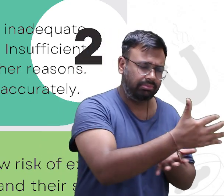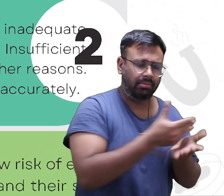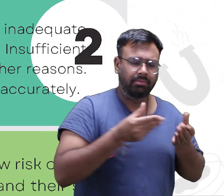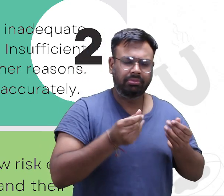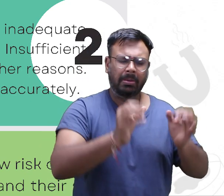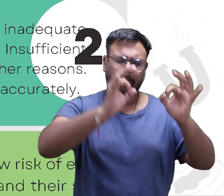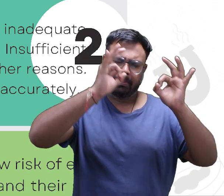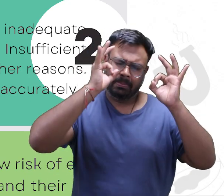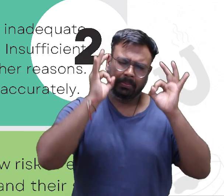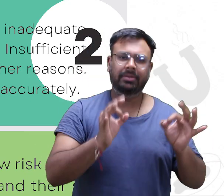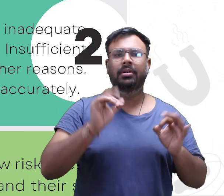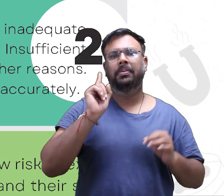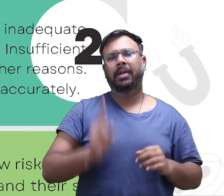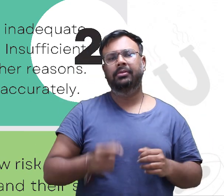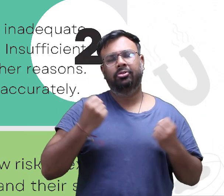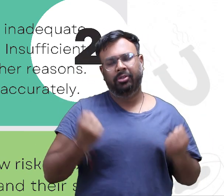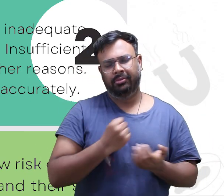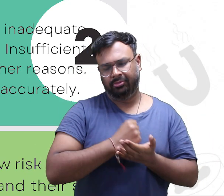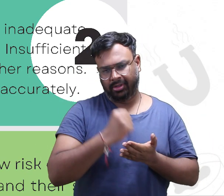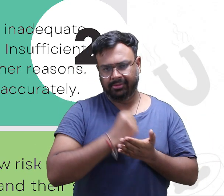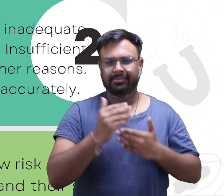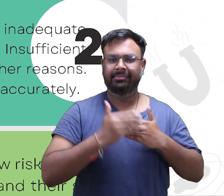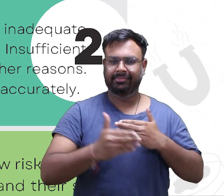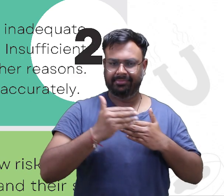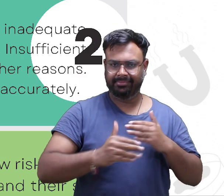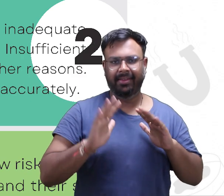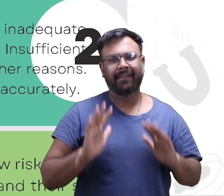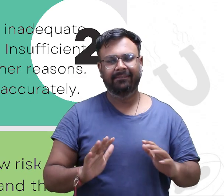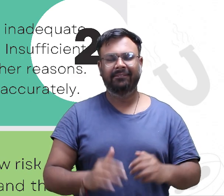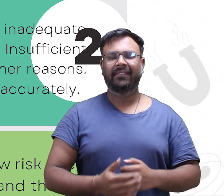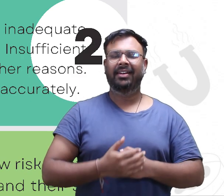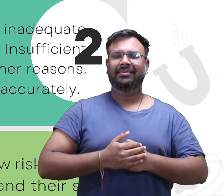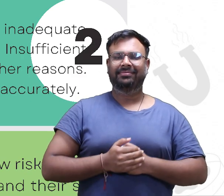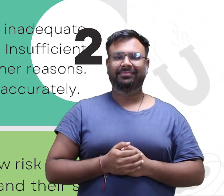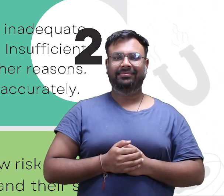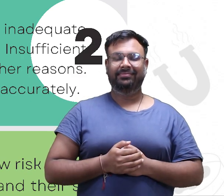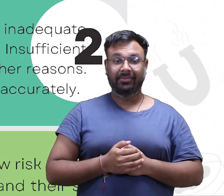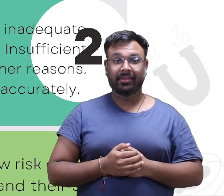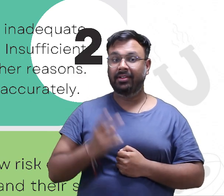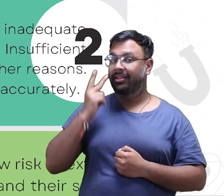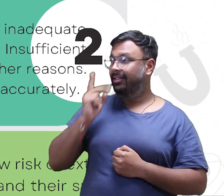and evaluation are needed to assign a more accurate category.